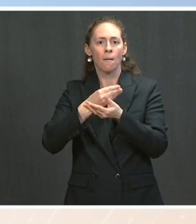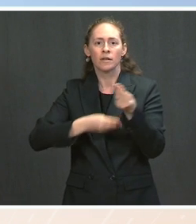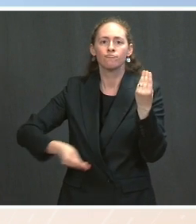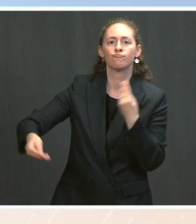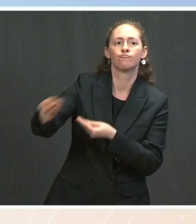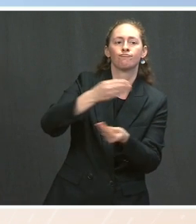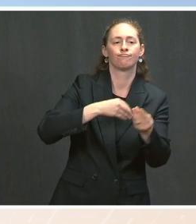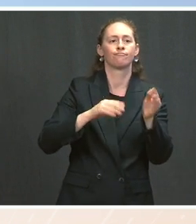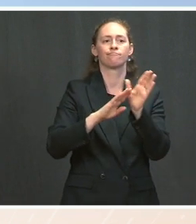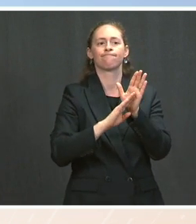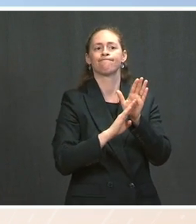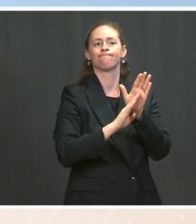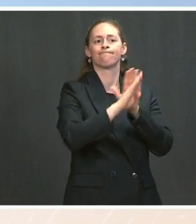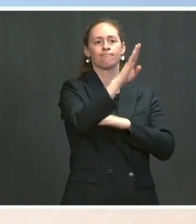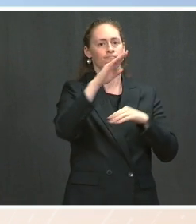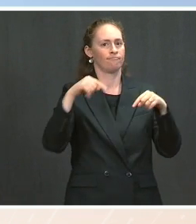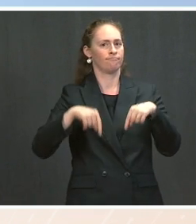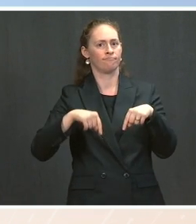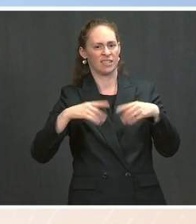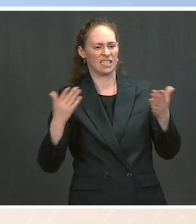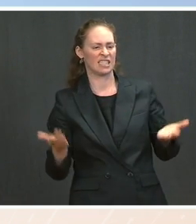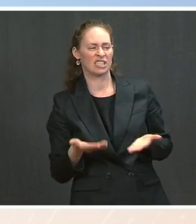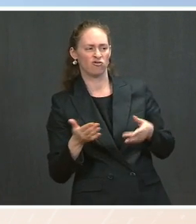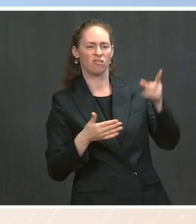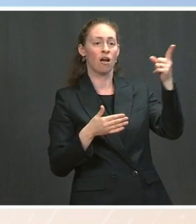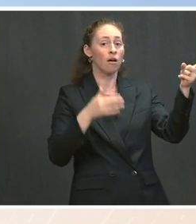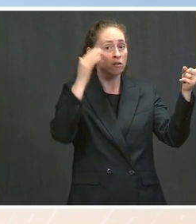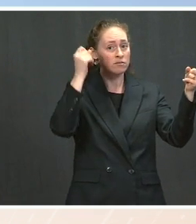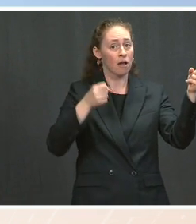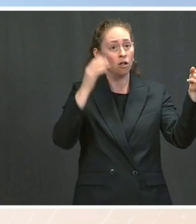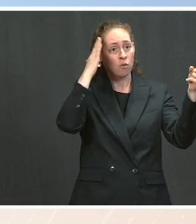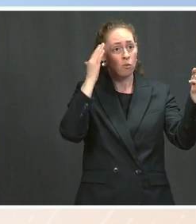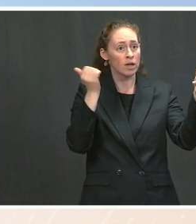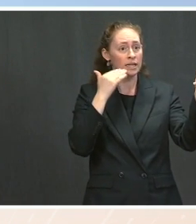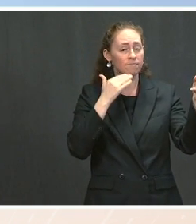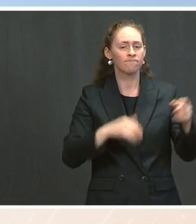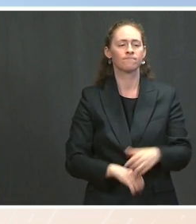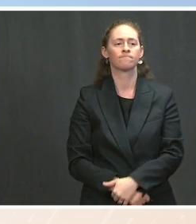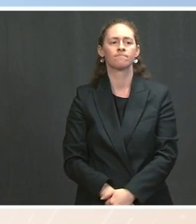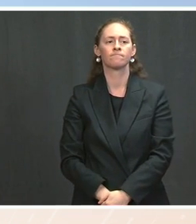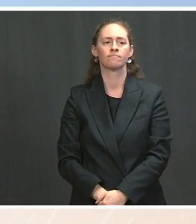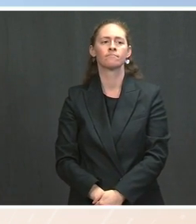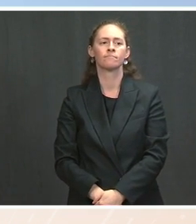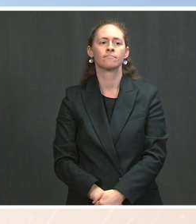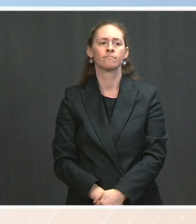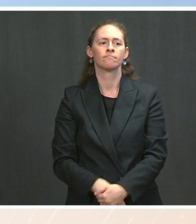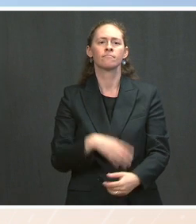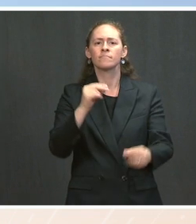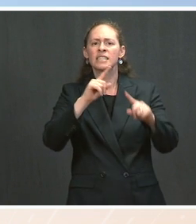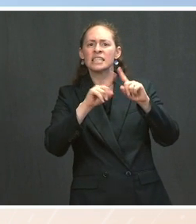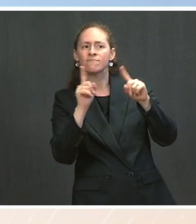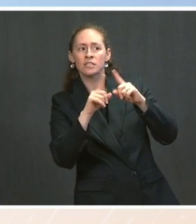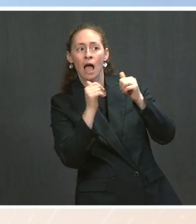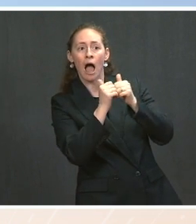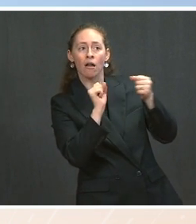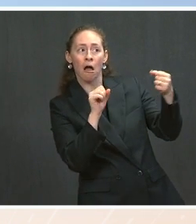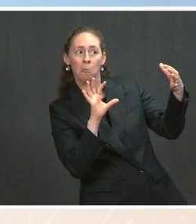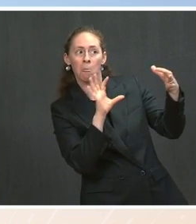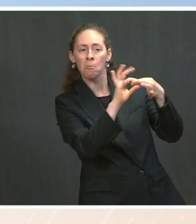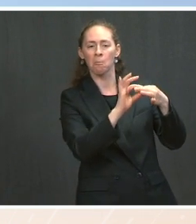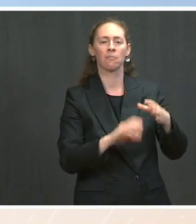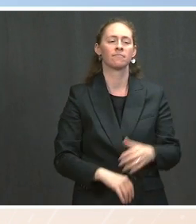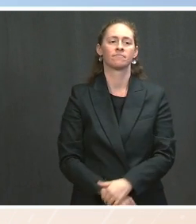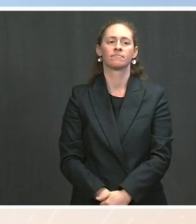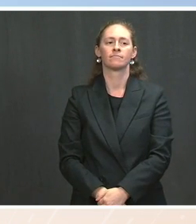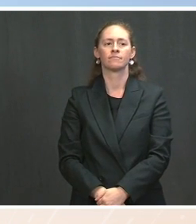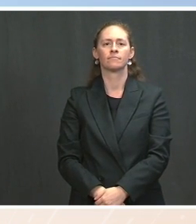be continued opportunities for those type of economic engagements and cooperation. Just one more. There's ongoing tension between